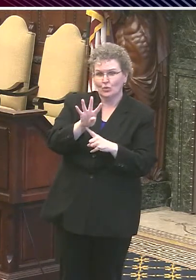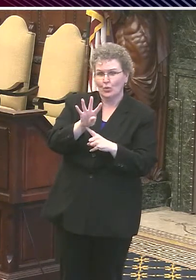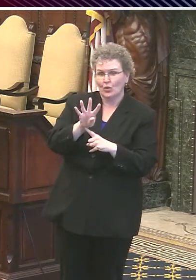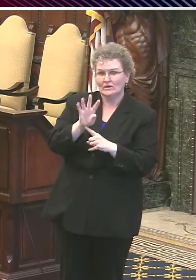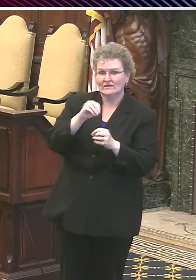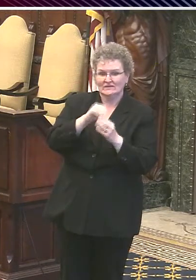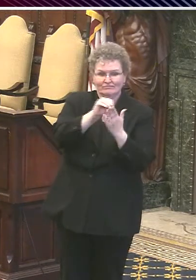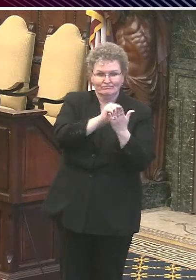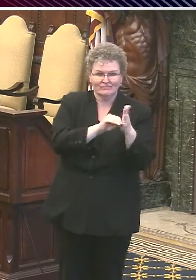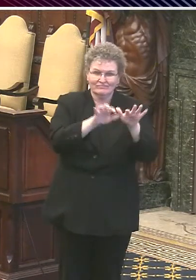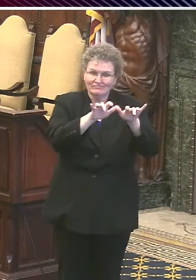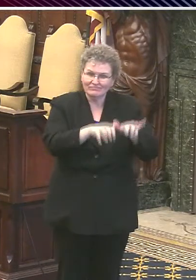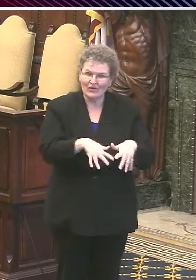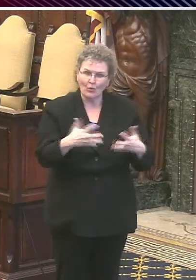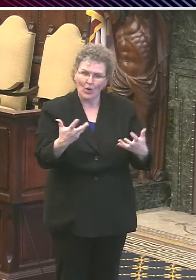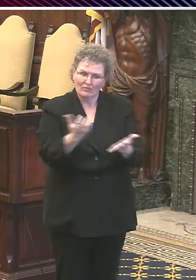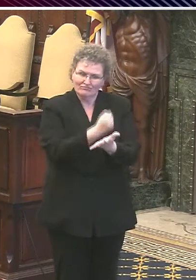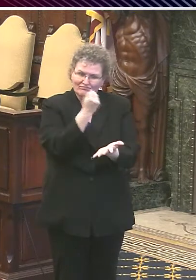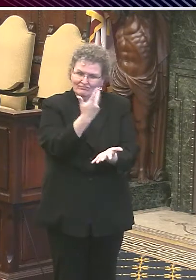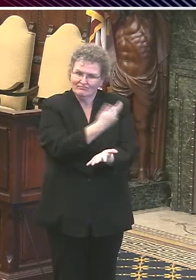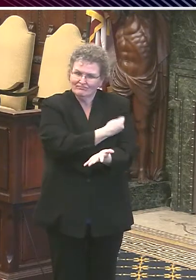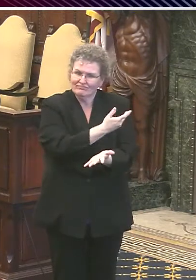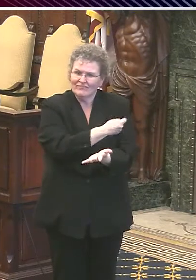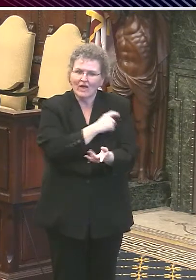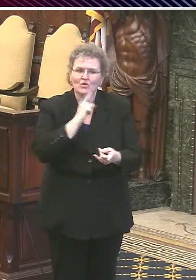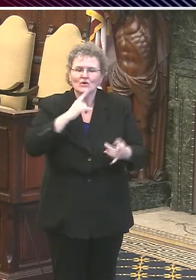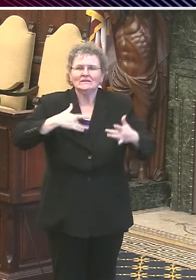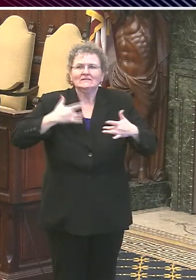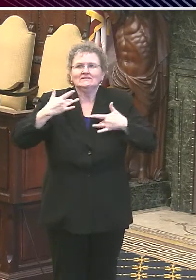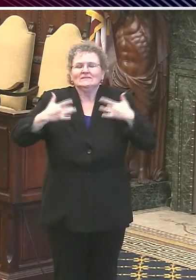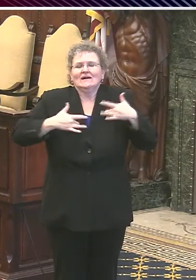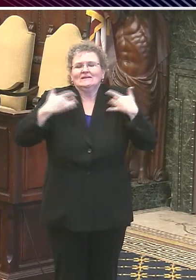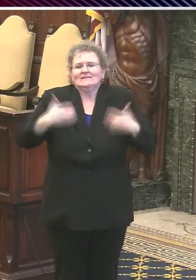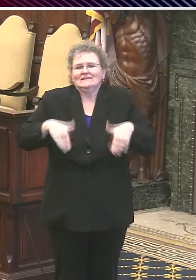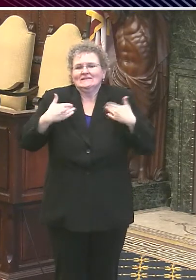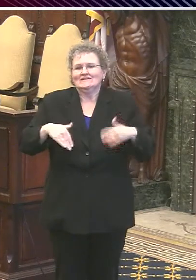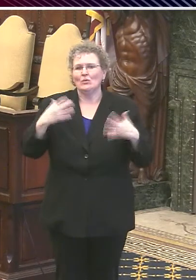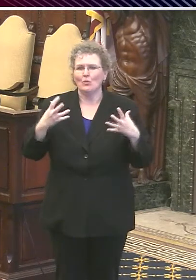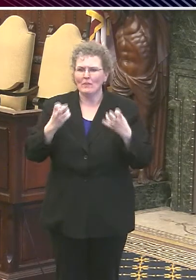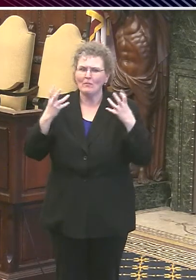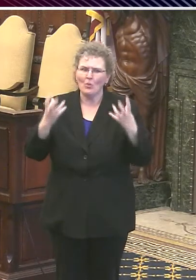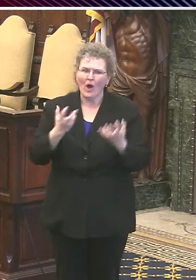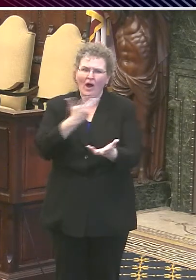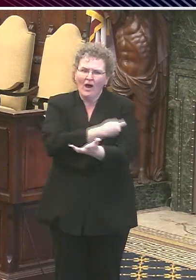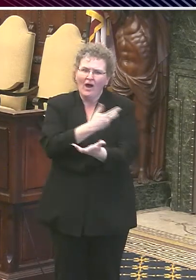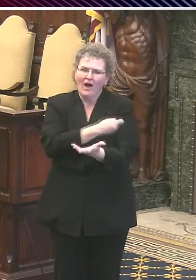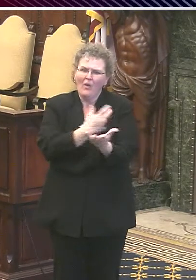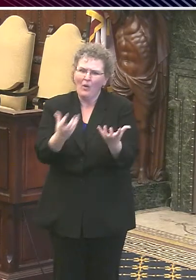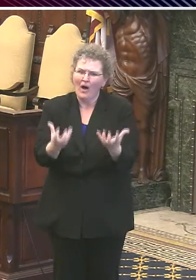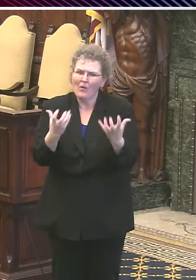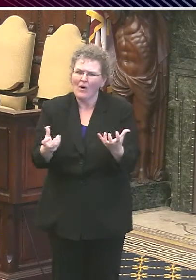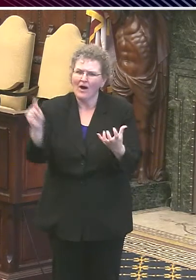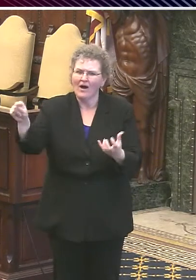waiting for vaccine. I'm glad that so many people in the city want to be vaccinated. That's not everybody who has signed up.